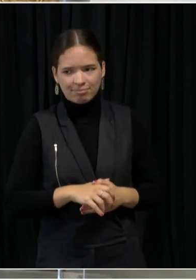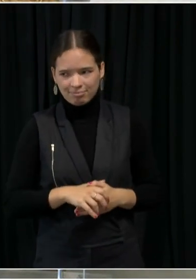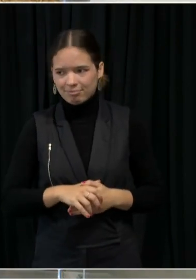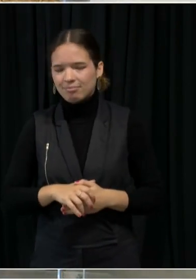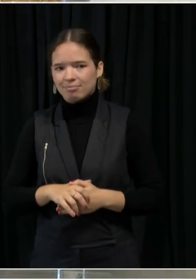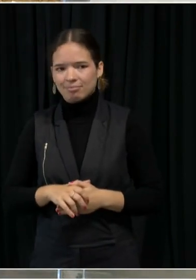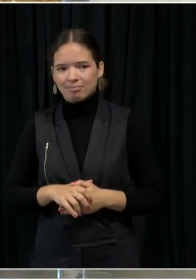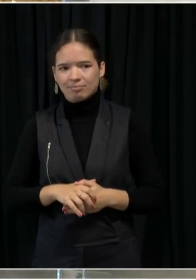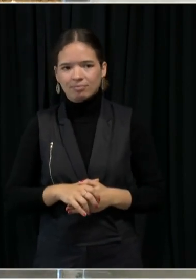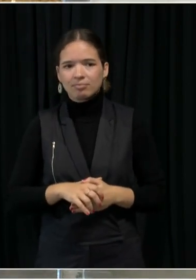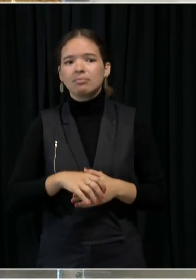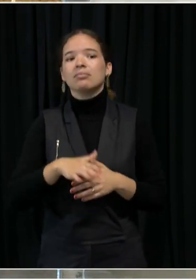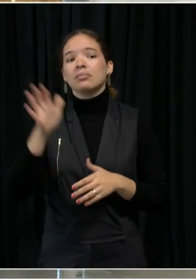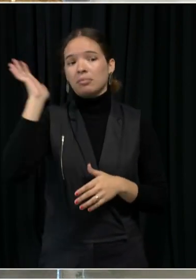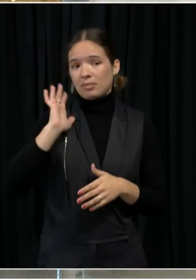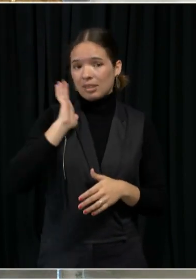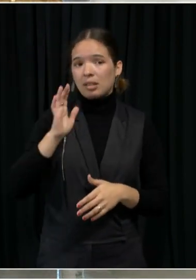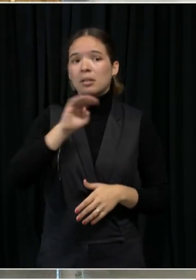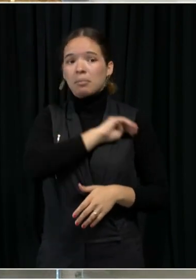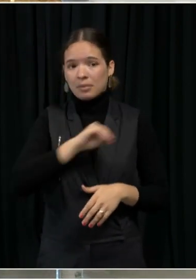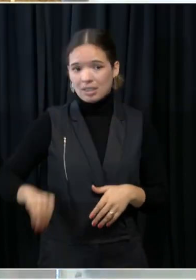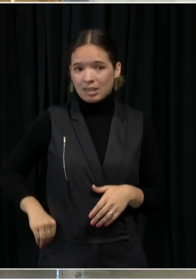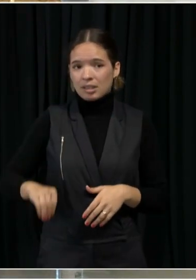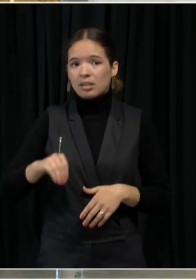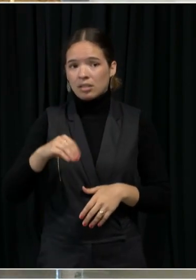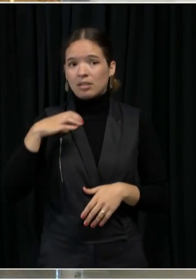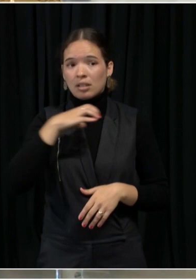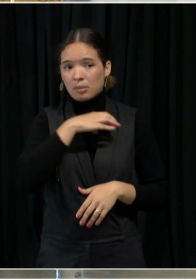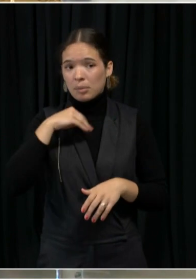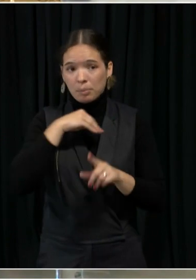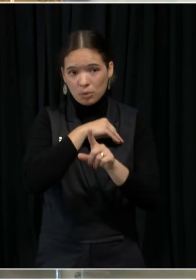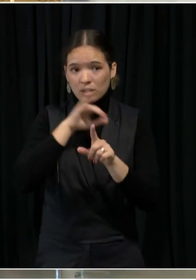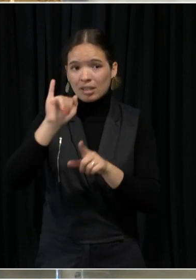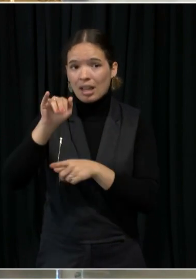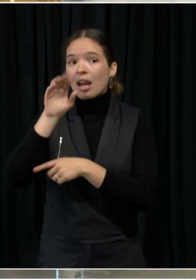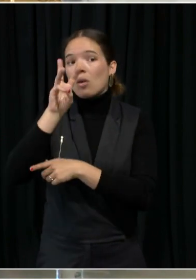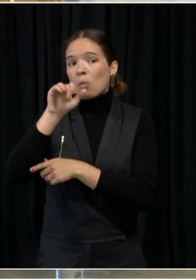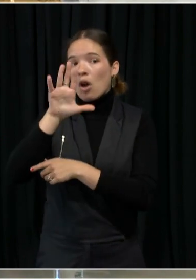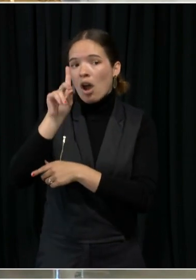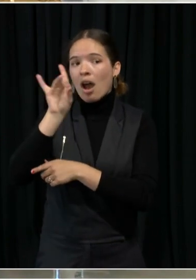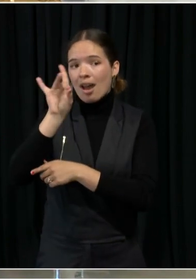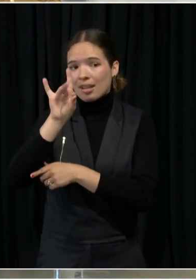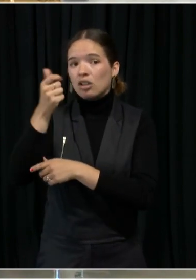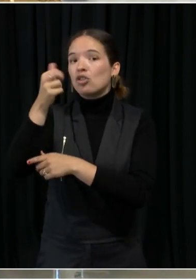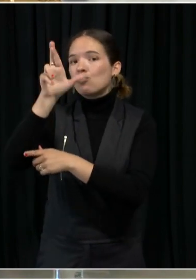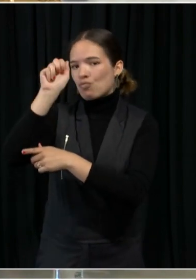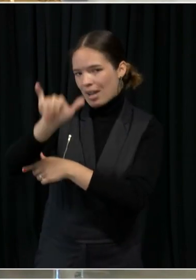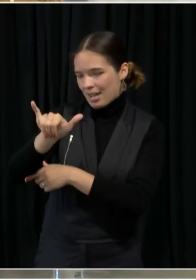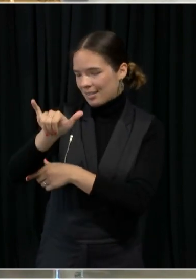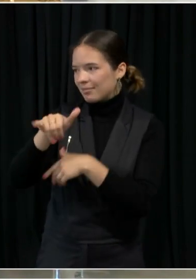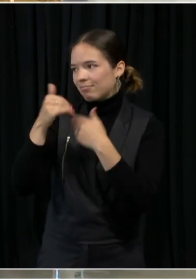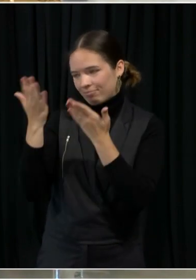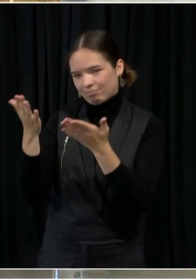And former mayor and council member for Ward 7, Vincent Gray. Give him a round of applause.